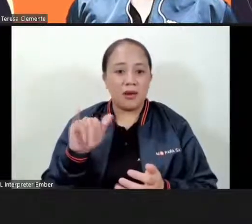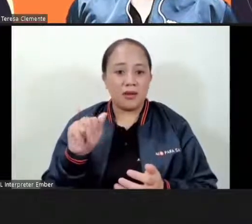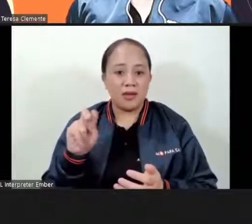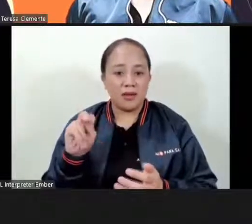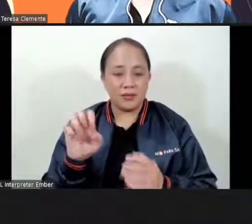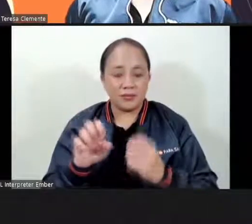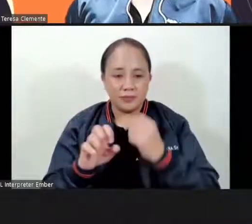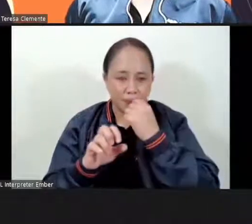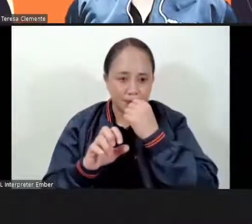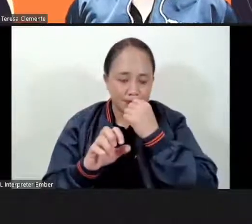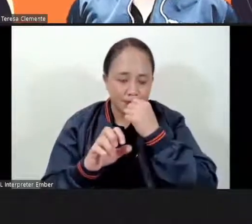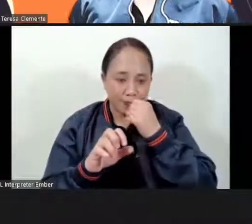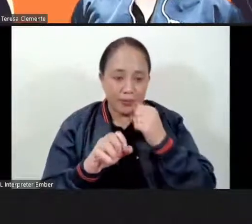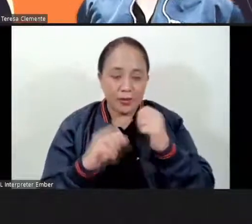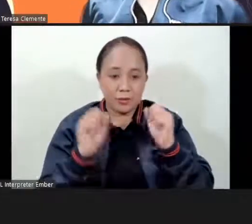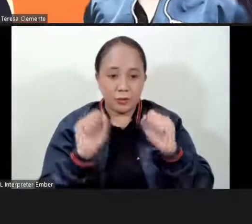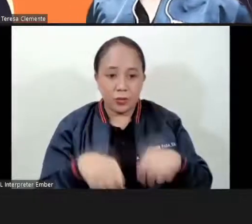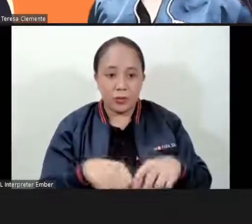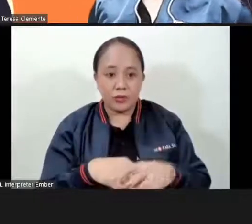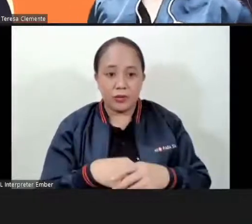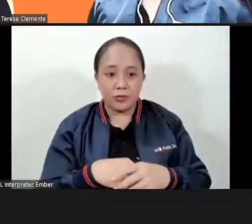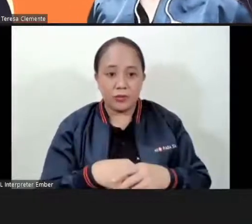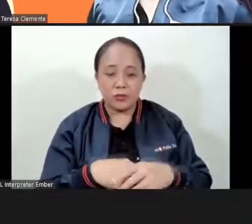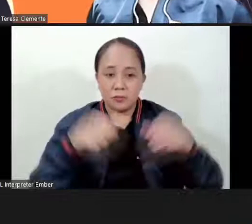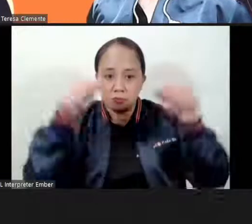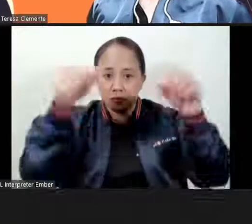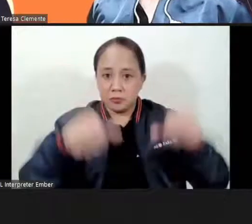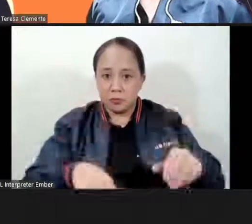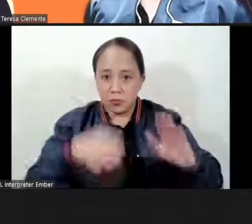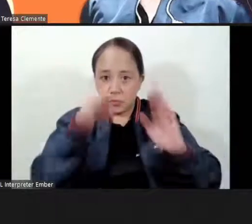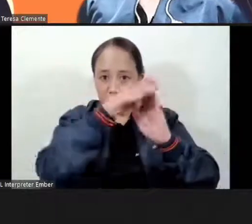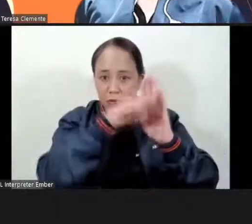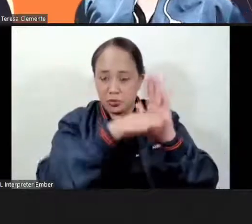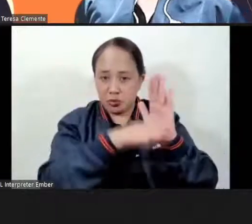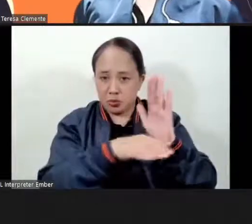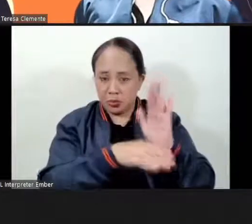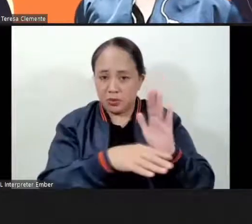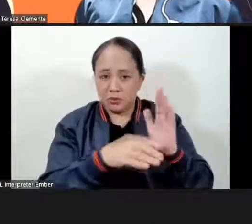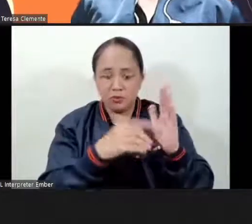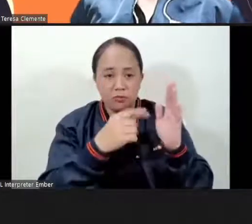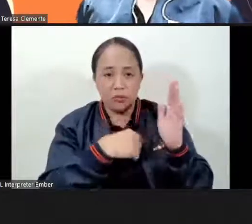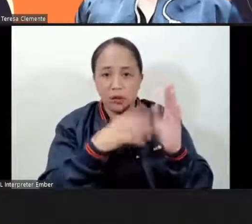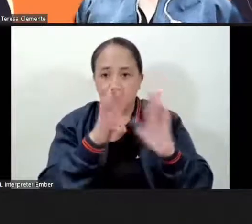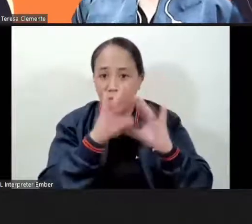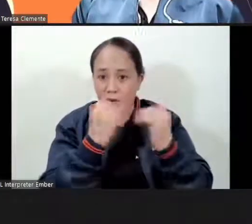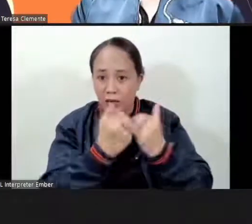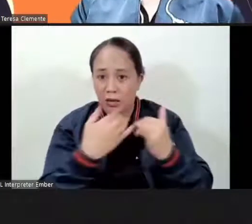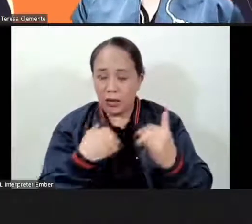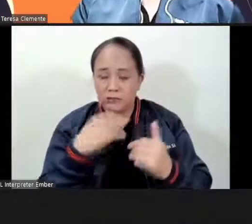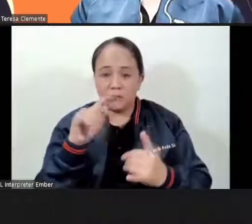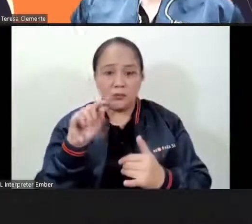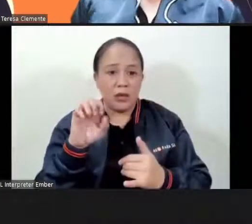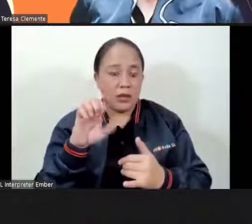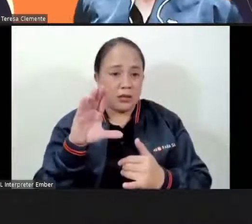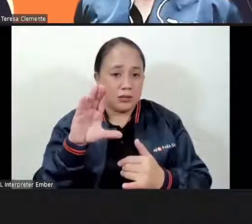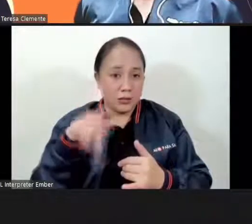it possible to post directory of barangay teleconsult at tele-CPU so that we